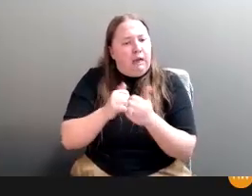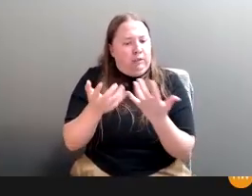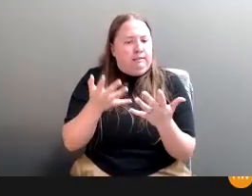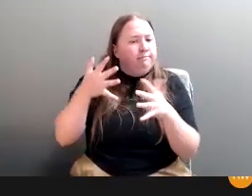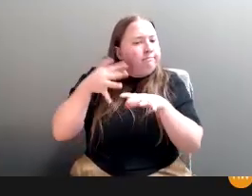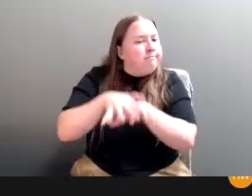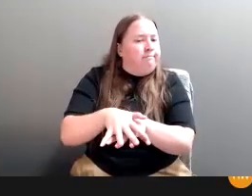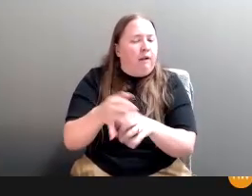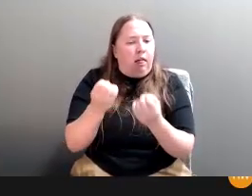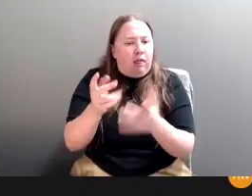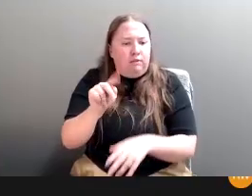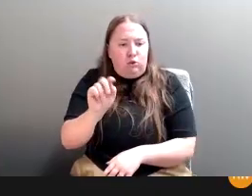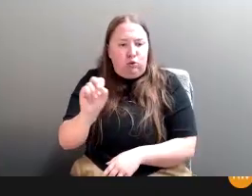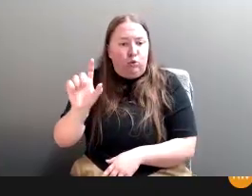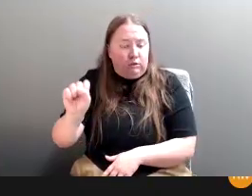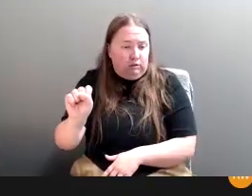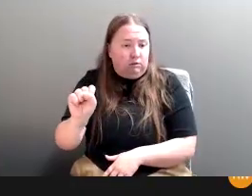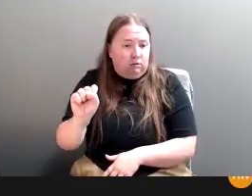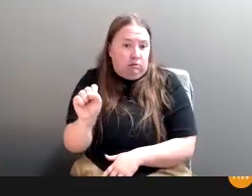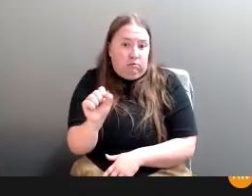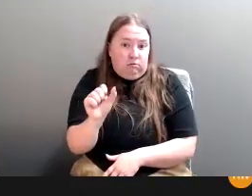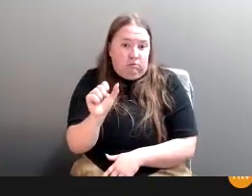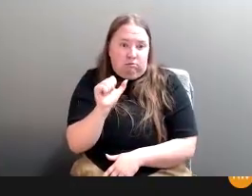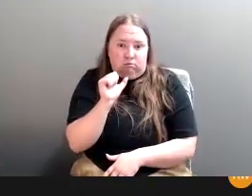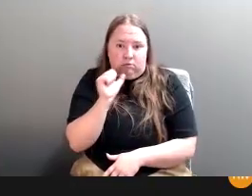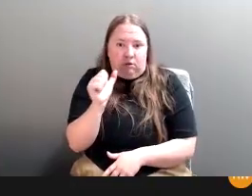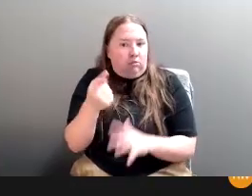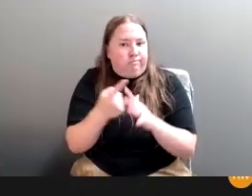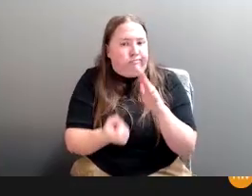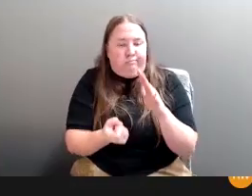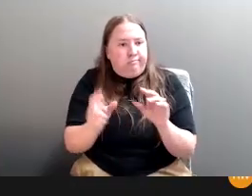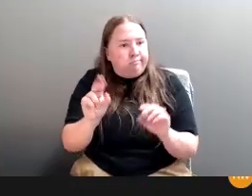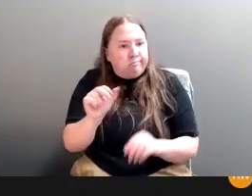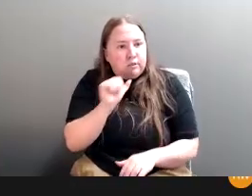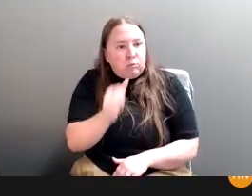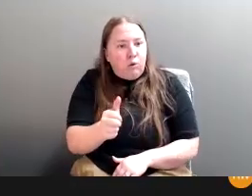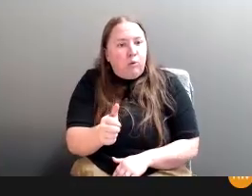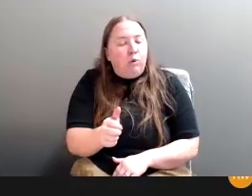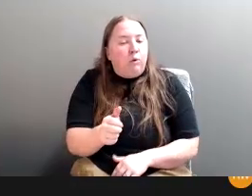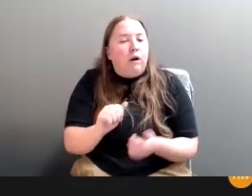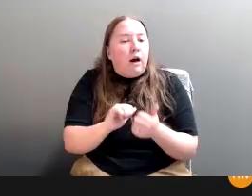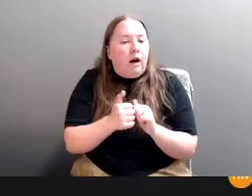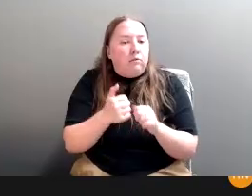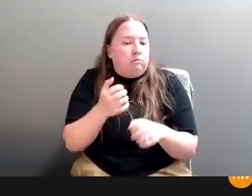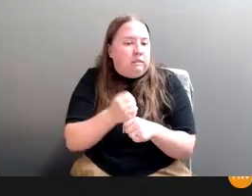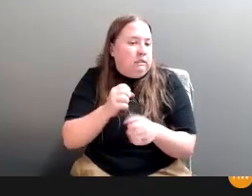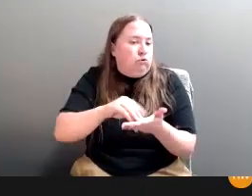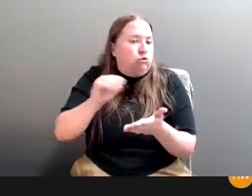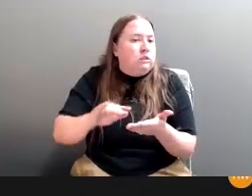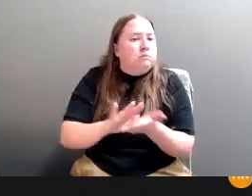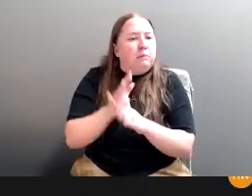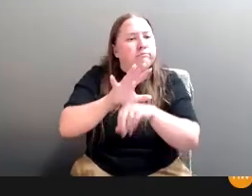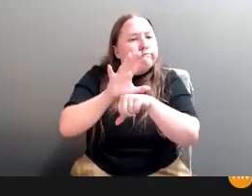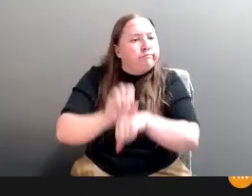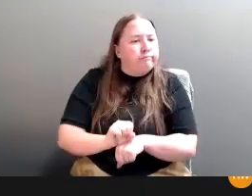a lot of these tools that like are not leaving anytime soon or at all, and how we can get students to kind of get acclimated to some of